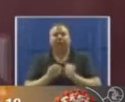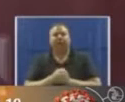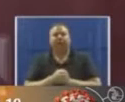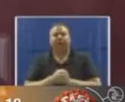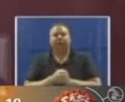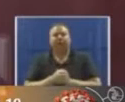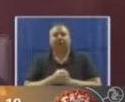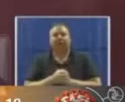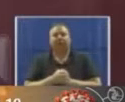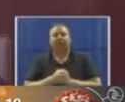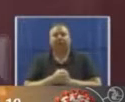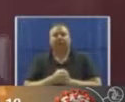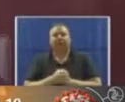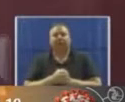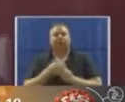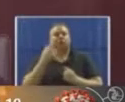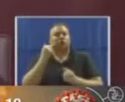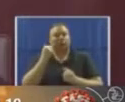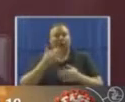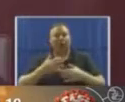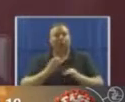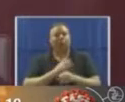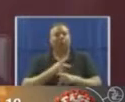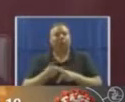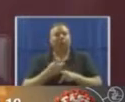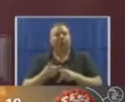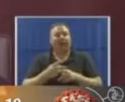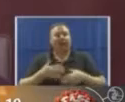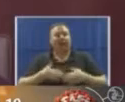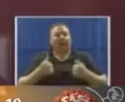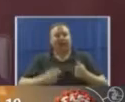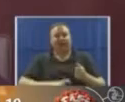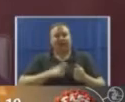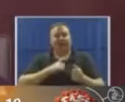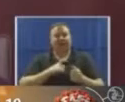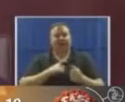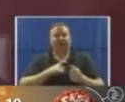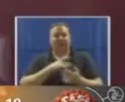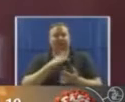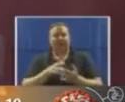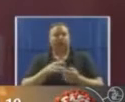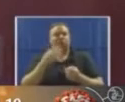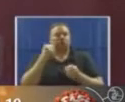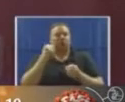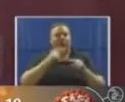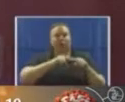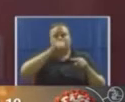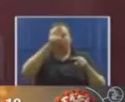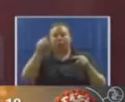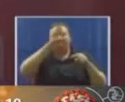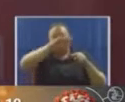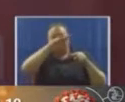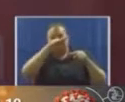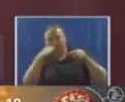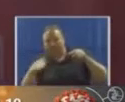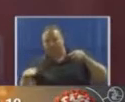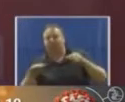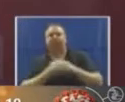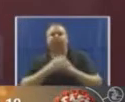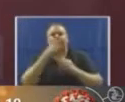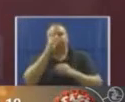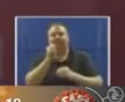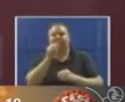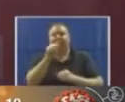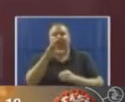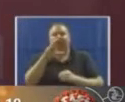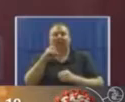to adequately prepare our healthcare facilities to flatten the curve. It is the belief of the ACDP